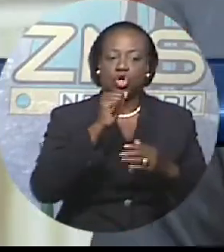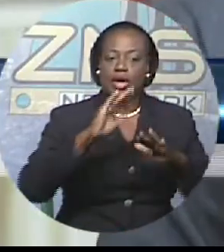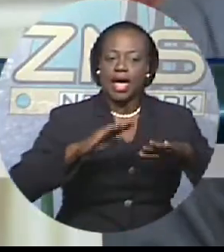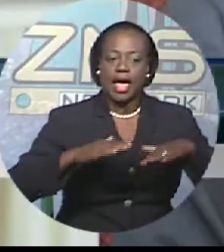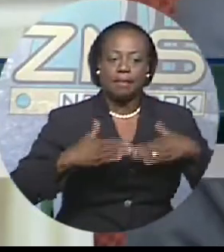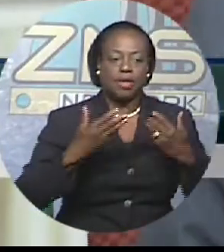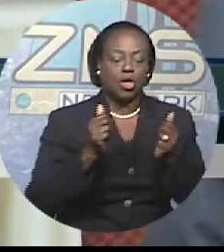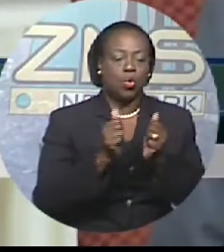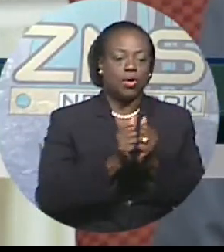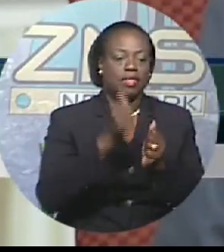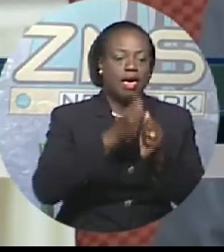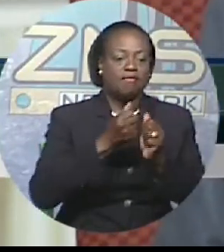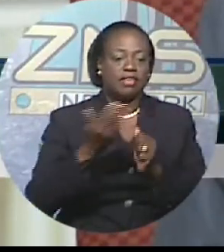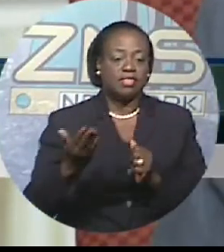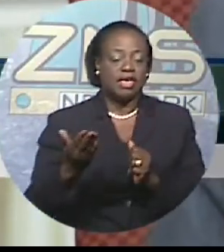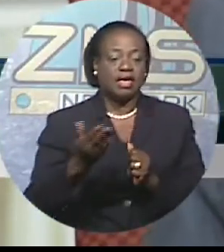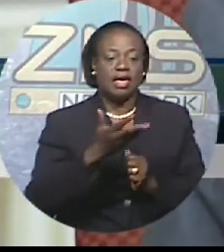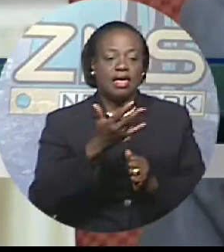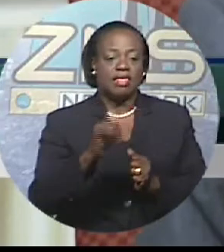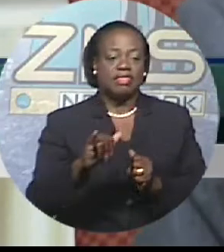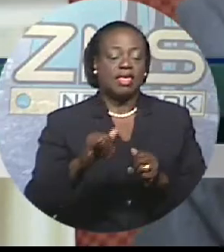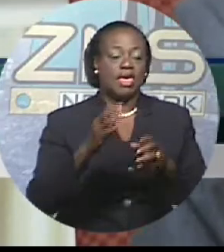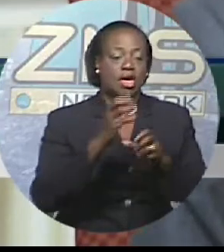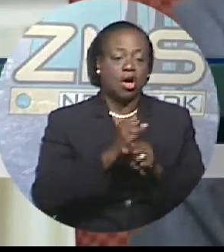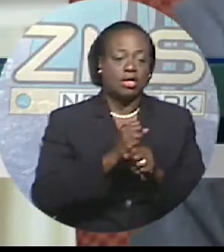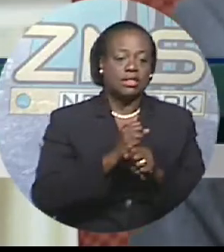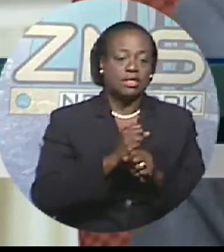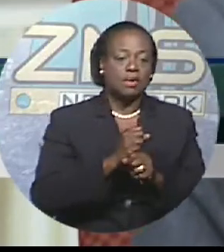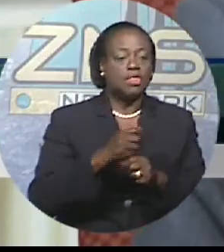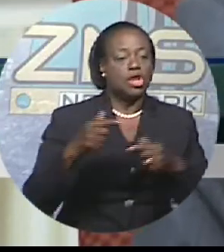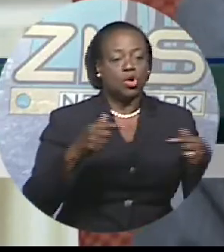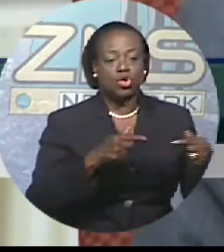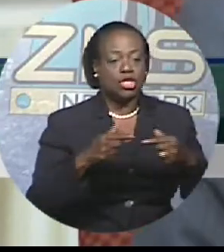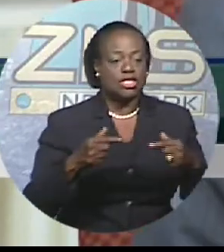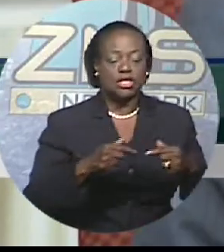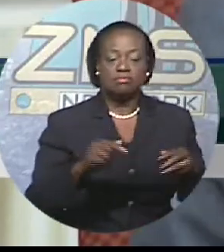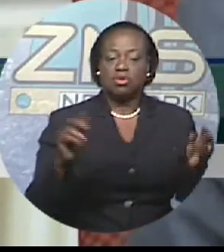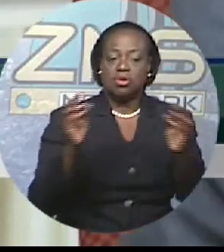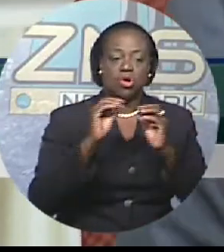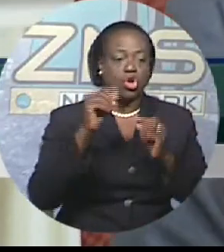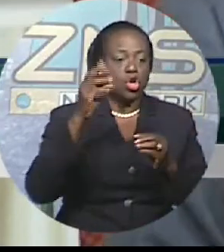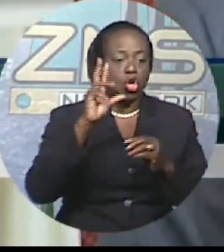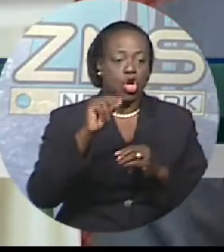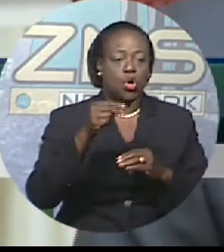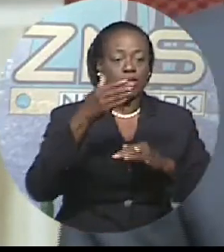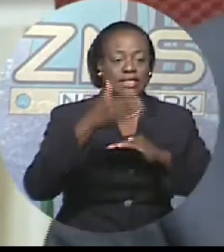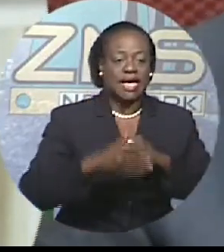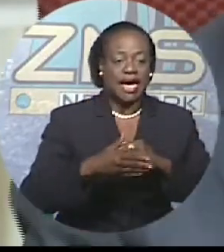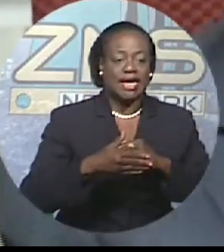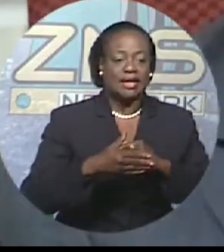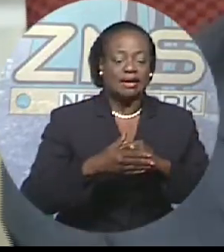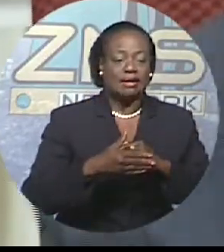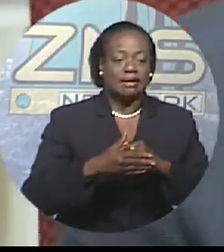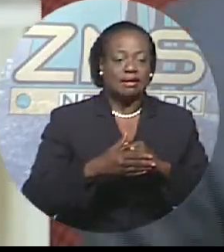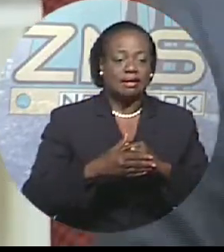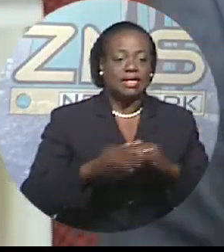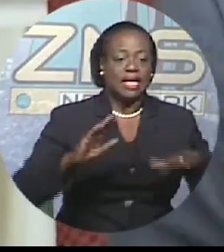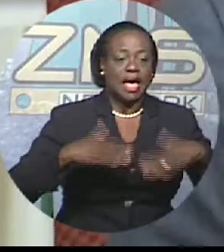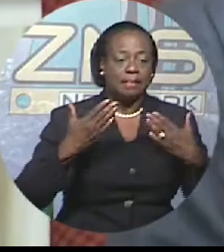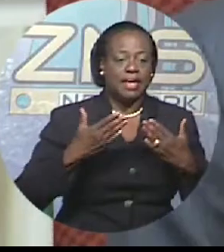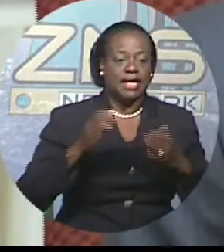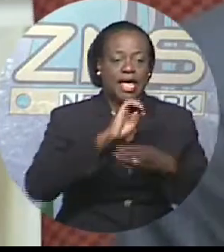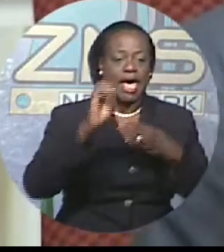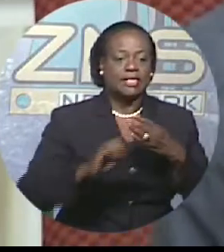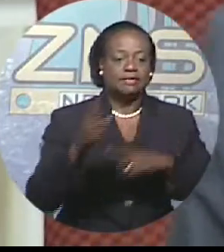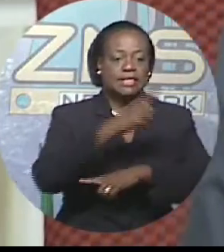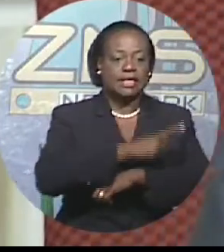got. And the way it is in negotiations, no side is happy at the end of the day. Everybody's just happy that it's over with and able to move